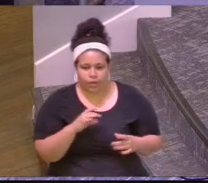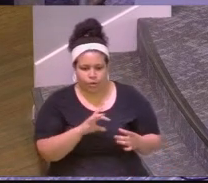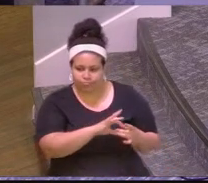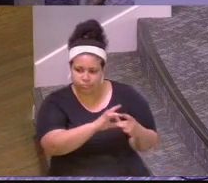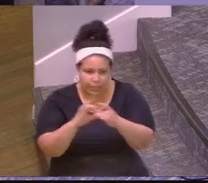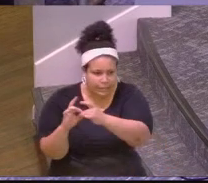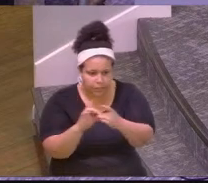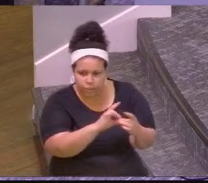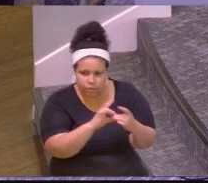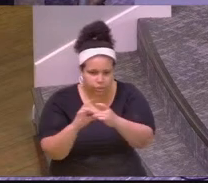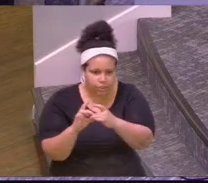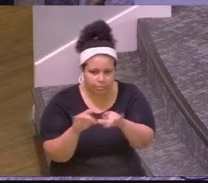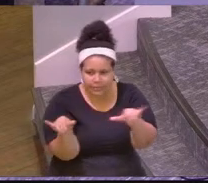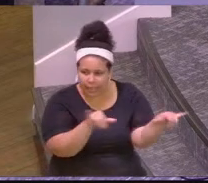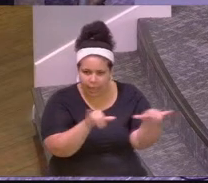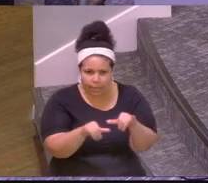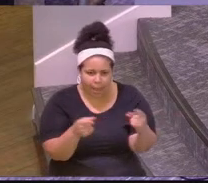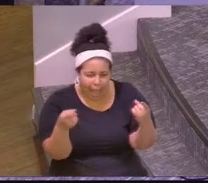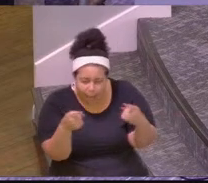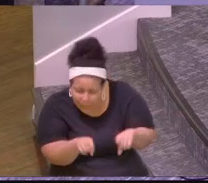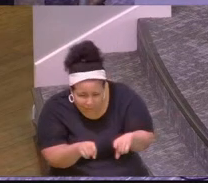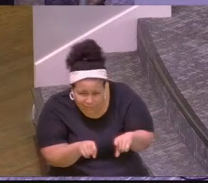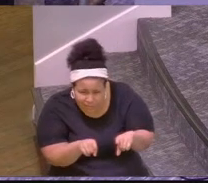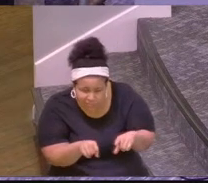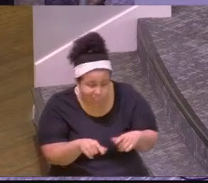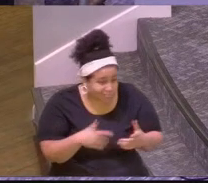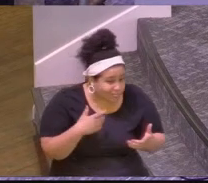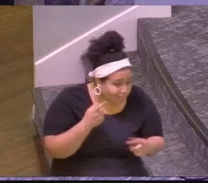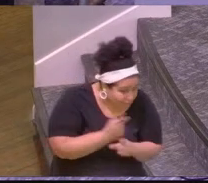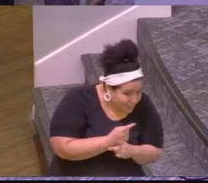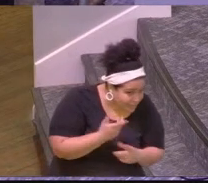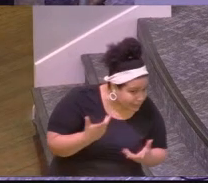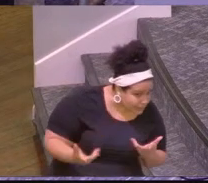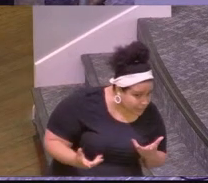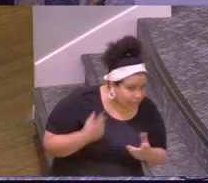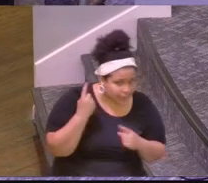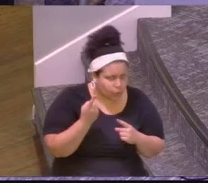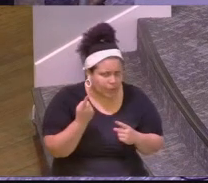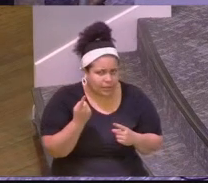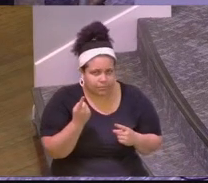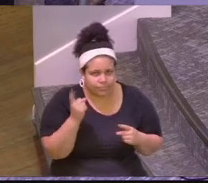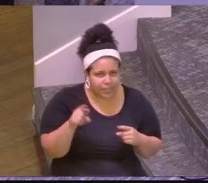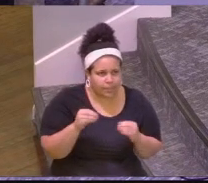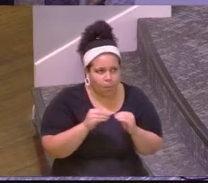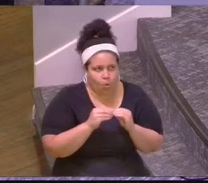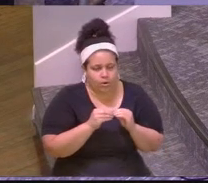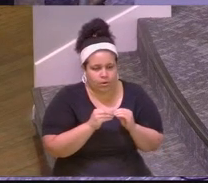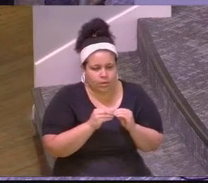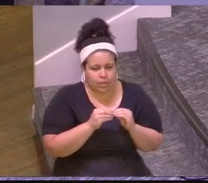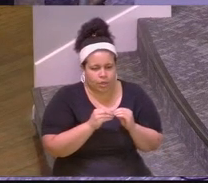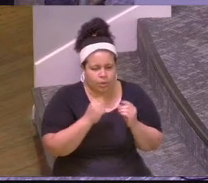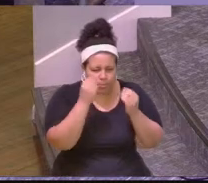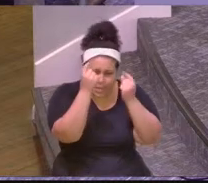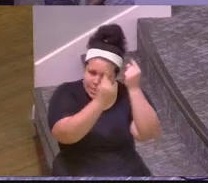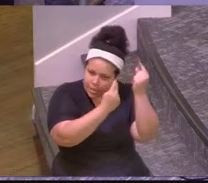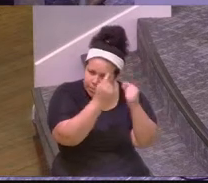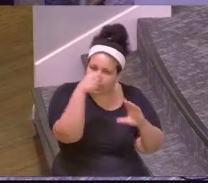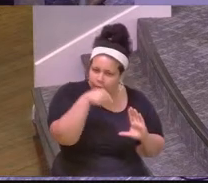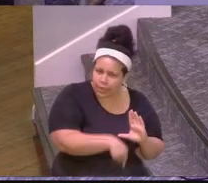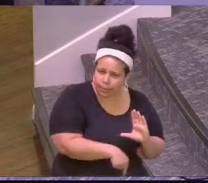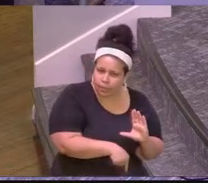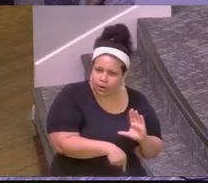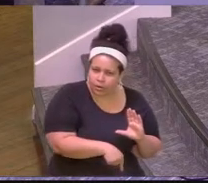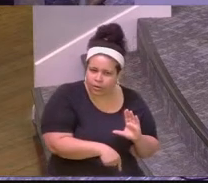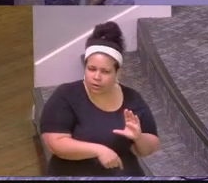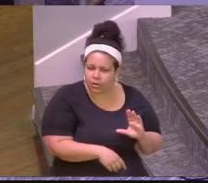relationship happening, right? So I think we do need to, I think, be a little bit more thoughtful about how that's all going to